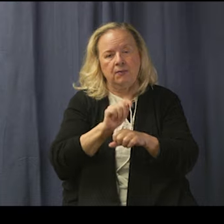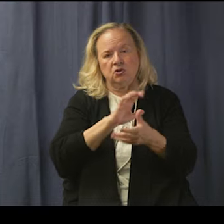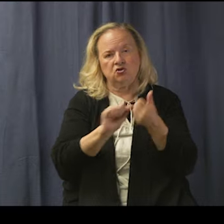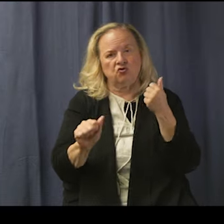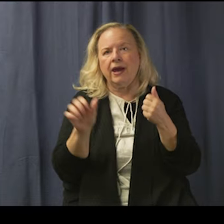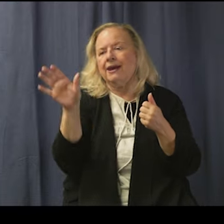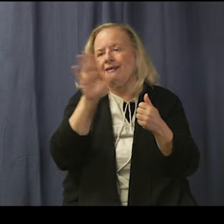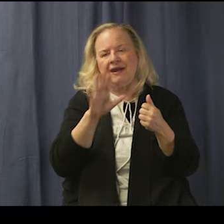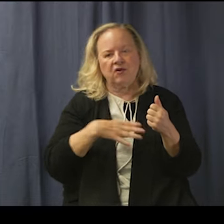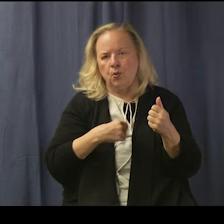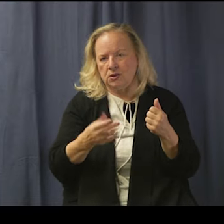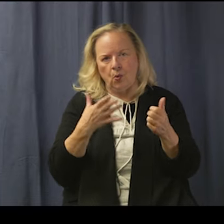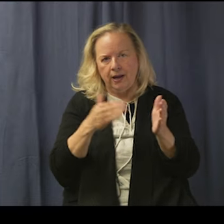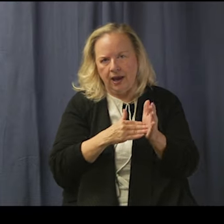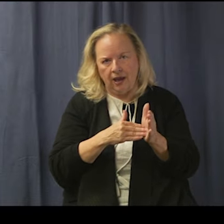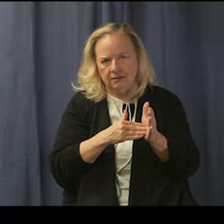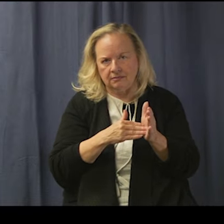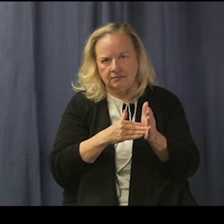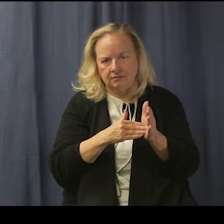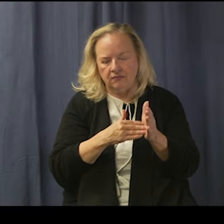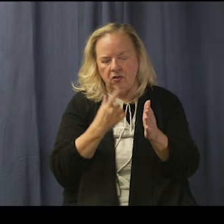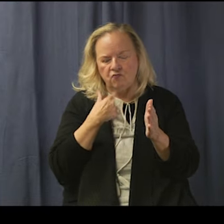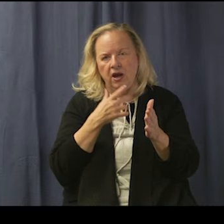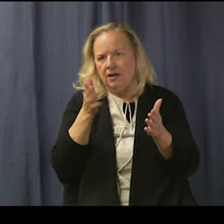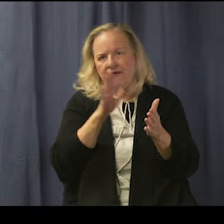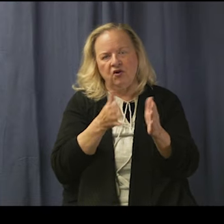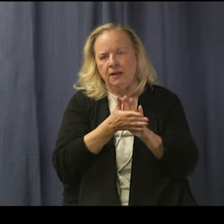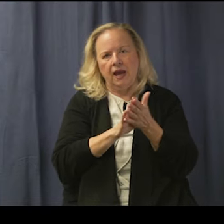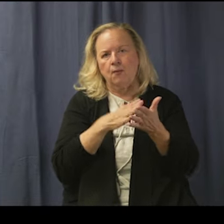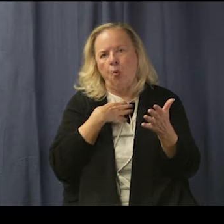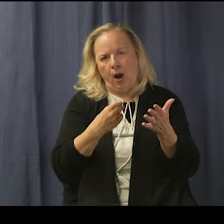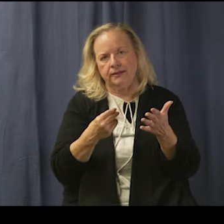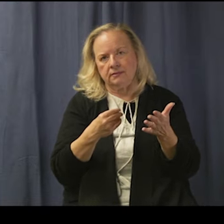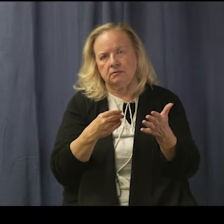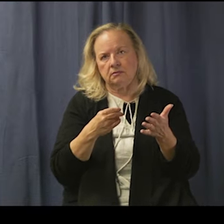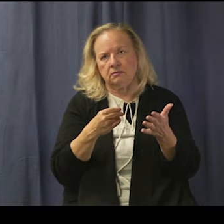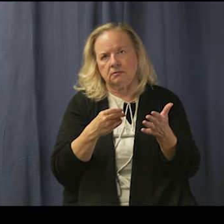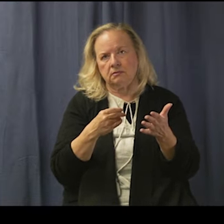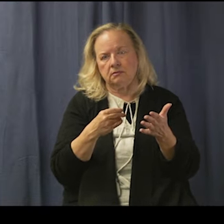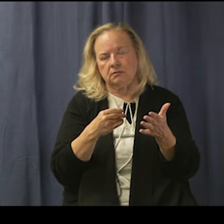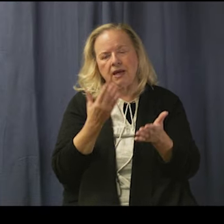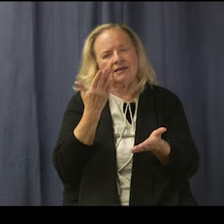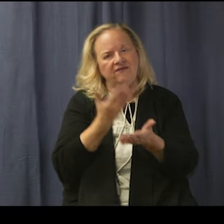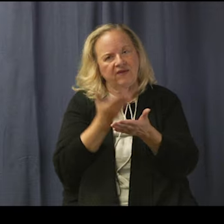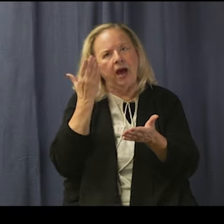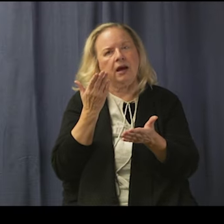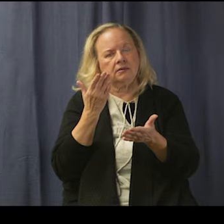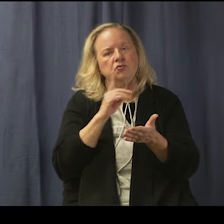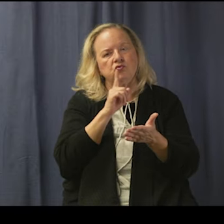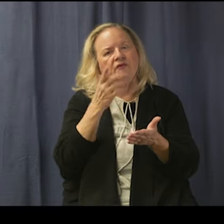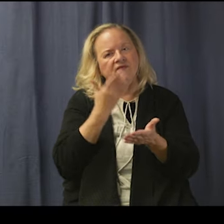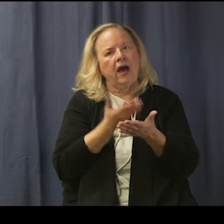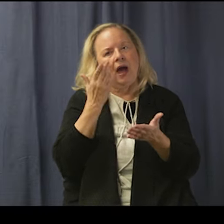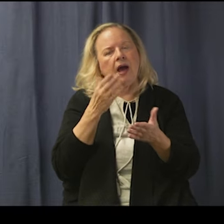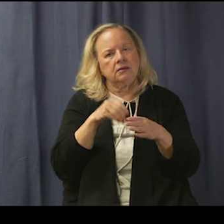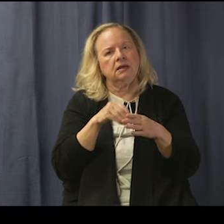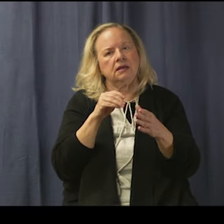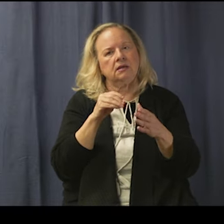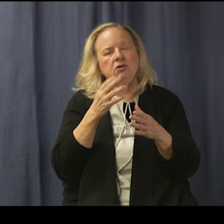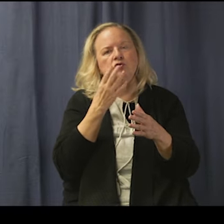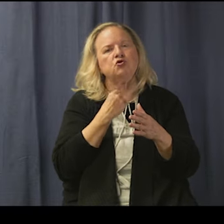it never turned white again. That's some just historical facts that is written in Jewish